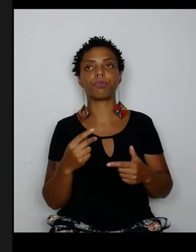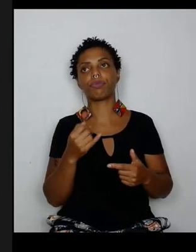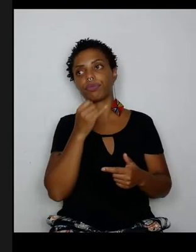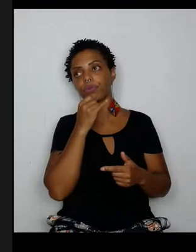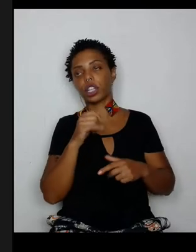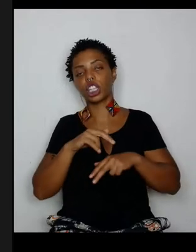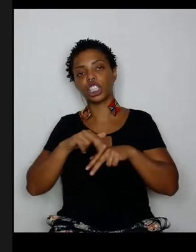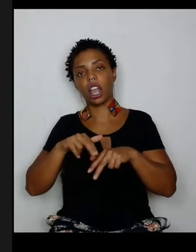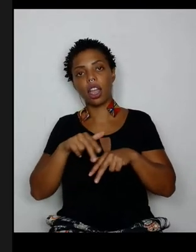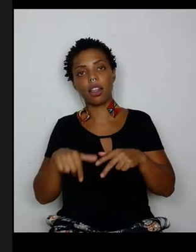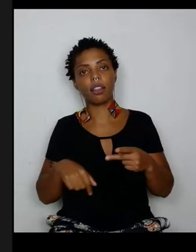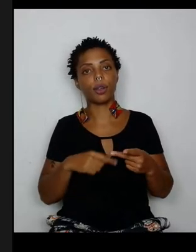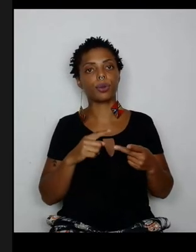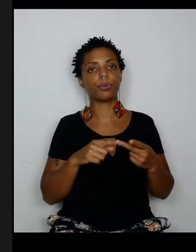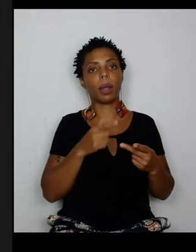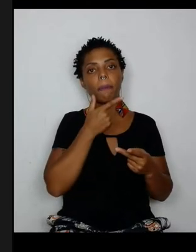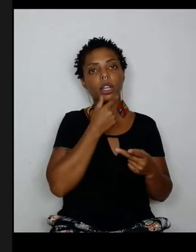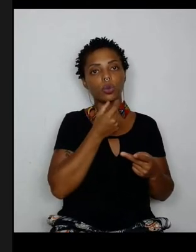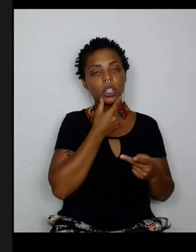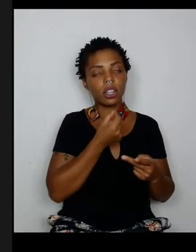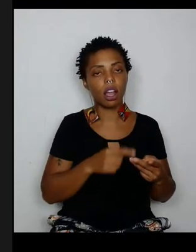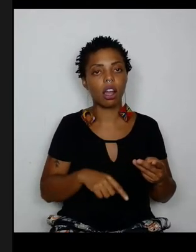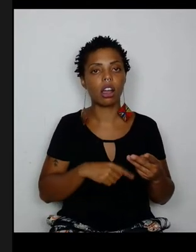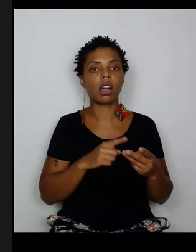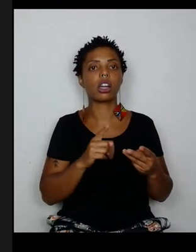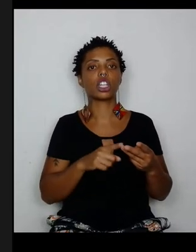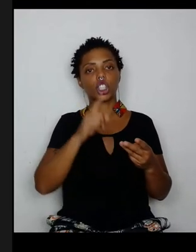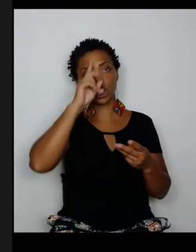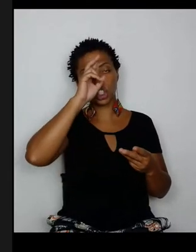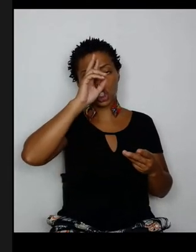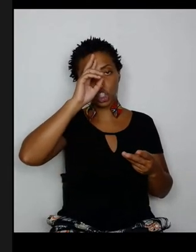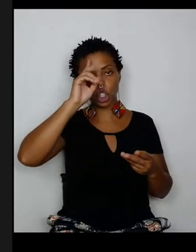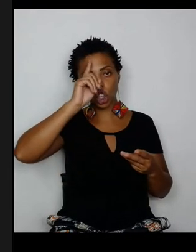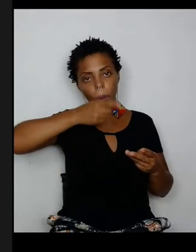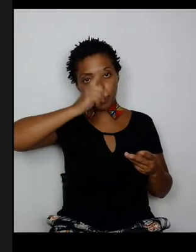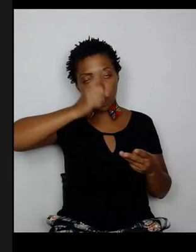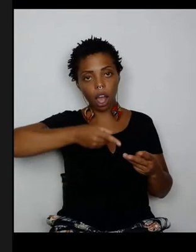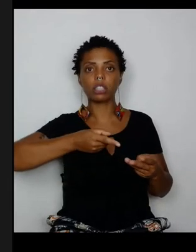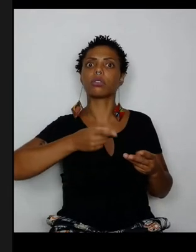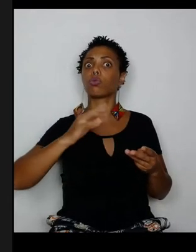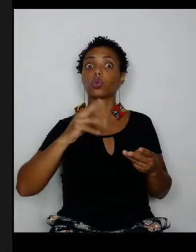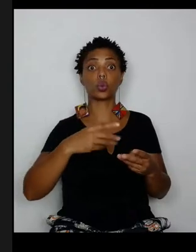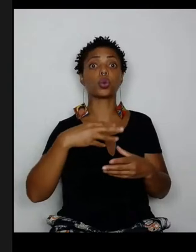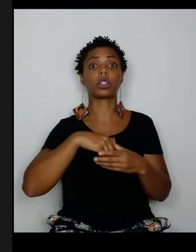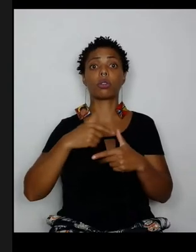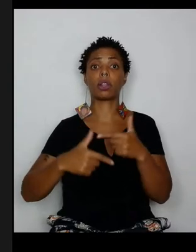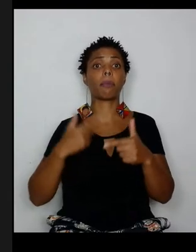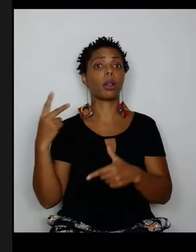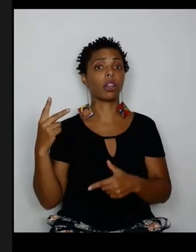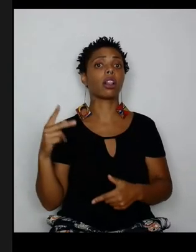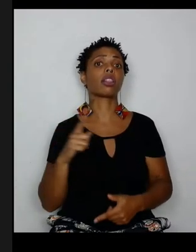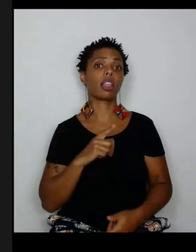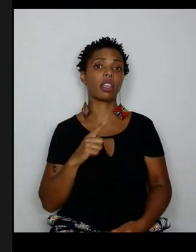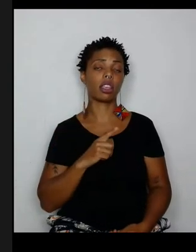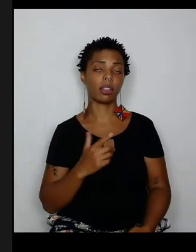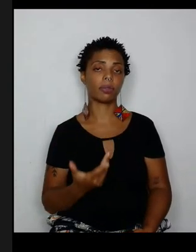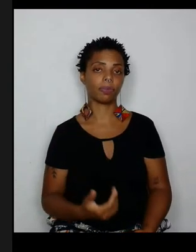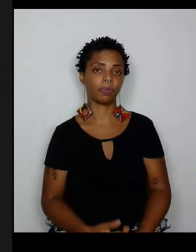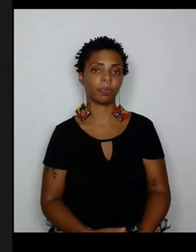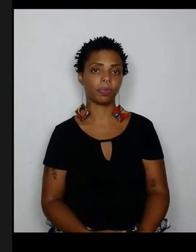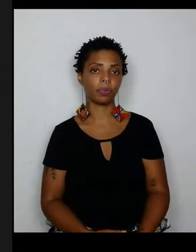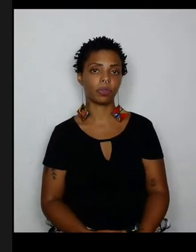dominant all those things are present in the art and that's what we're trying to describe very uh